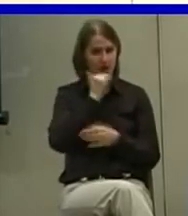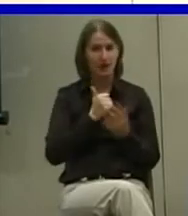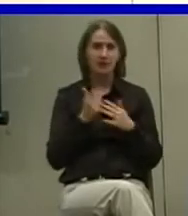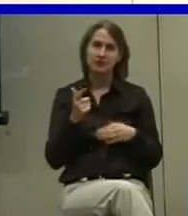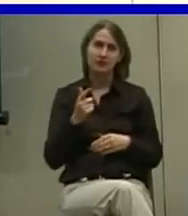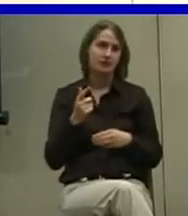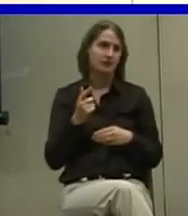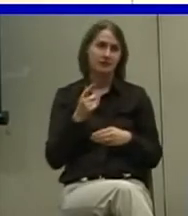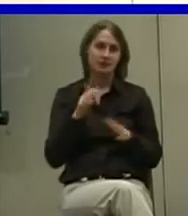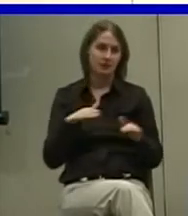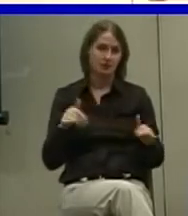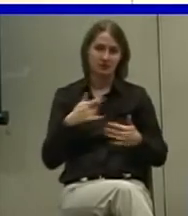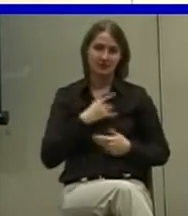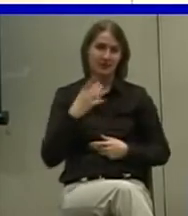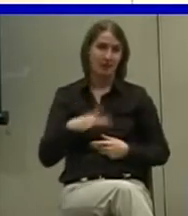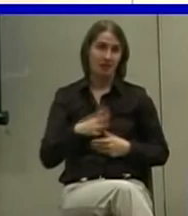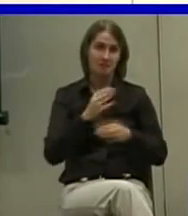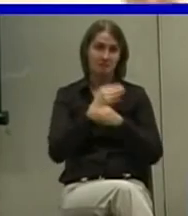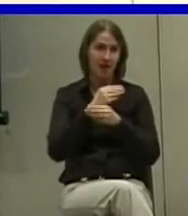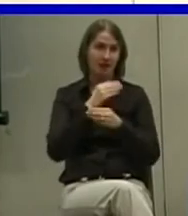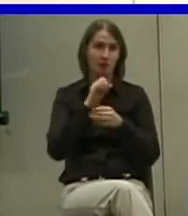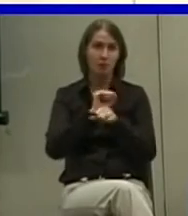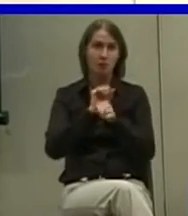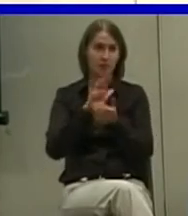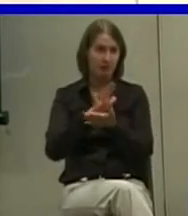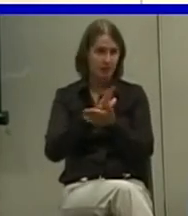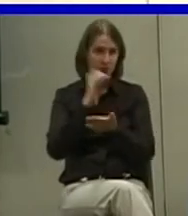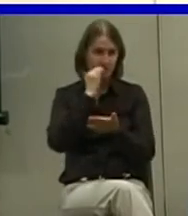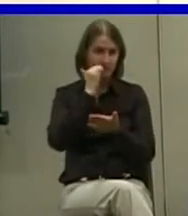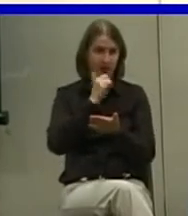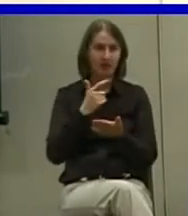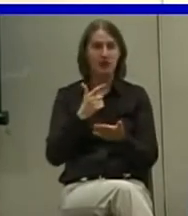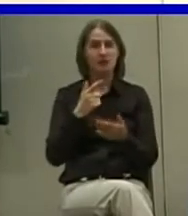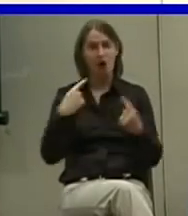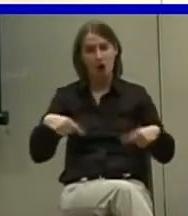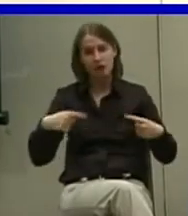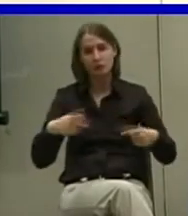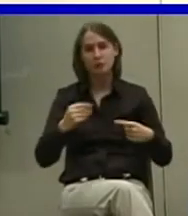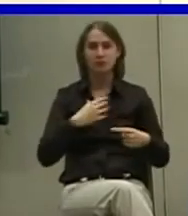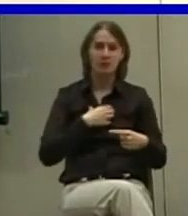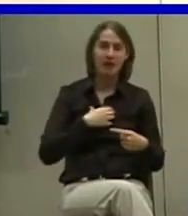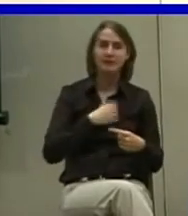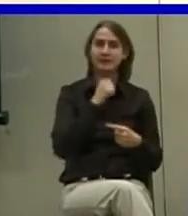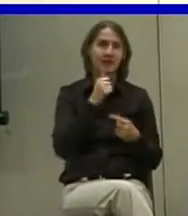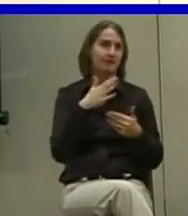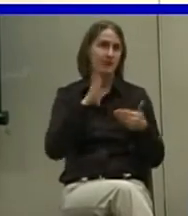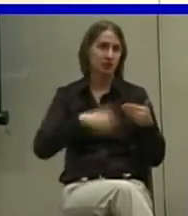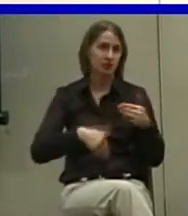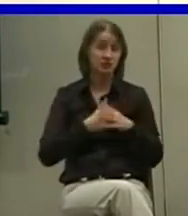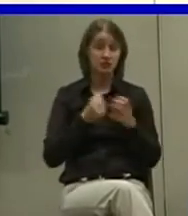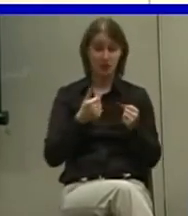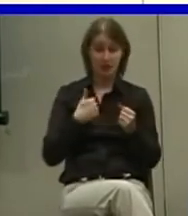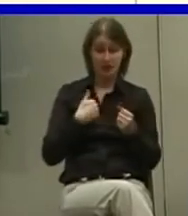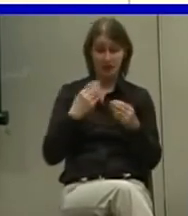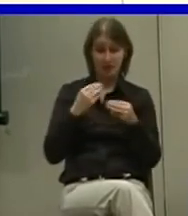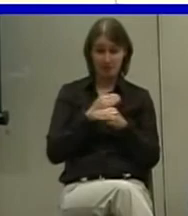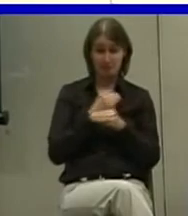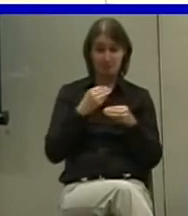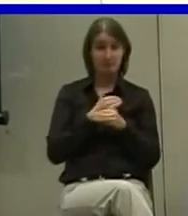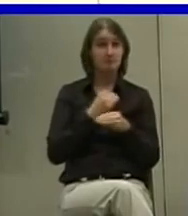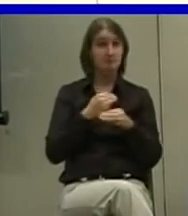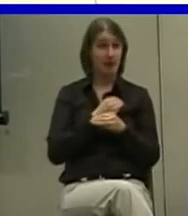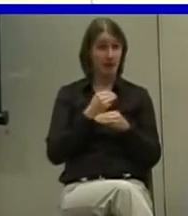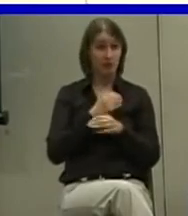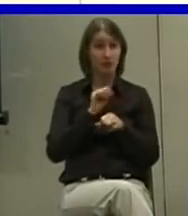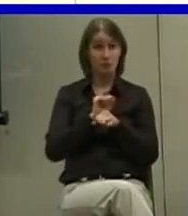like the math worksheets, and they argued and they complained and they didn't get them done. So what they did was they took the math worksheet and they jumbled the problems